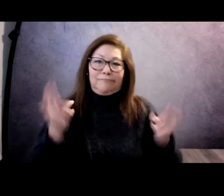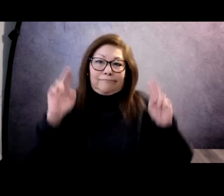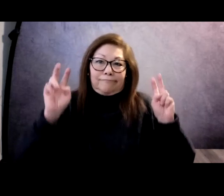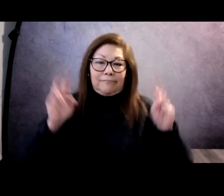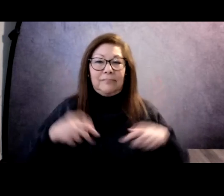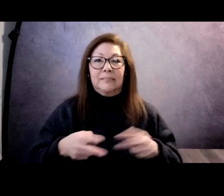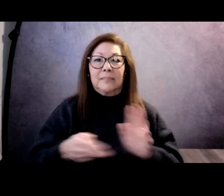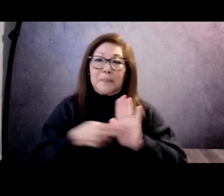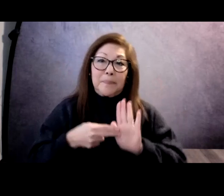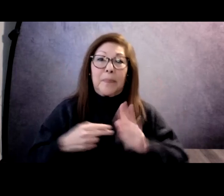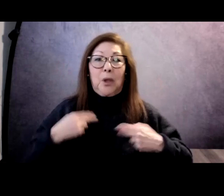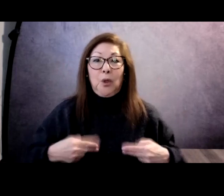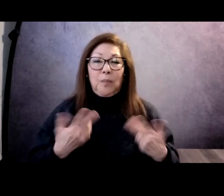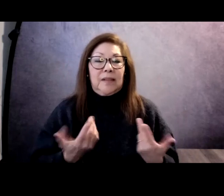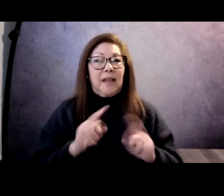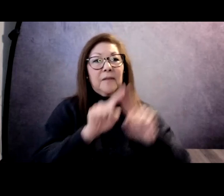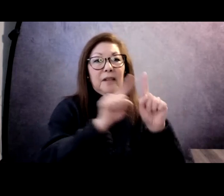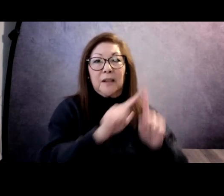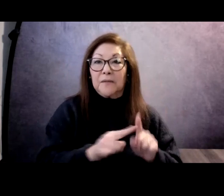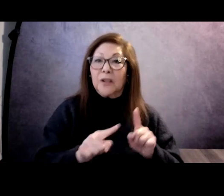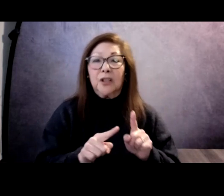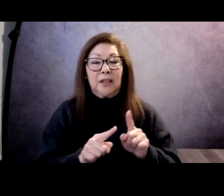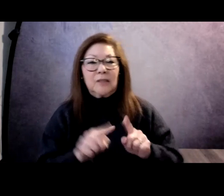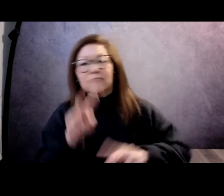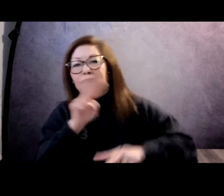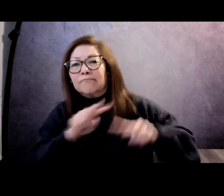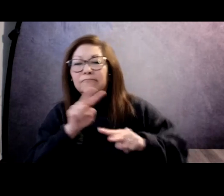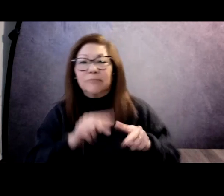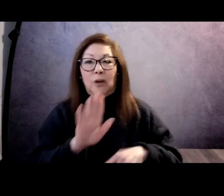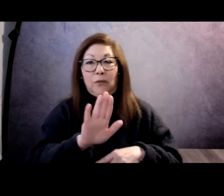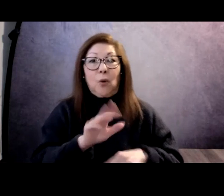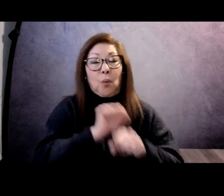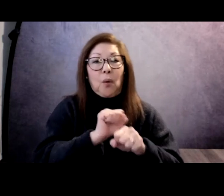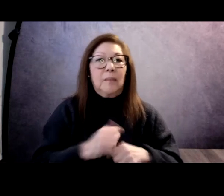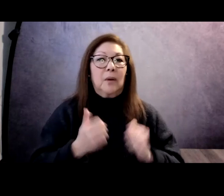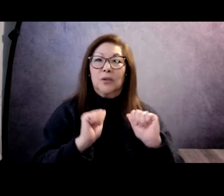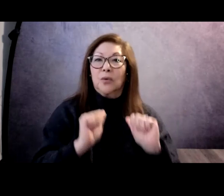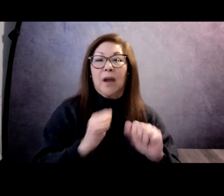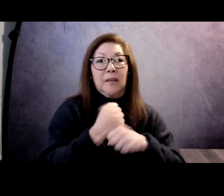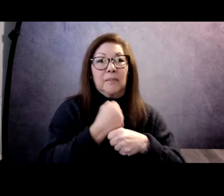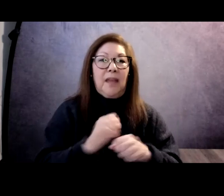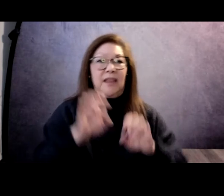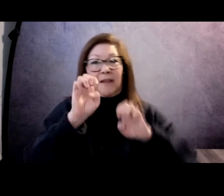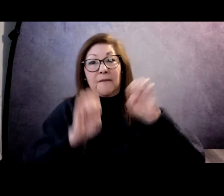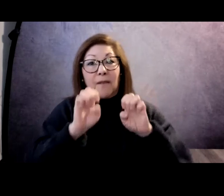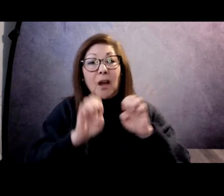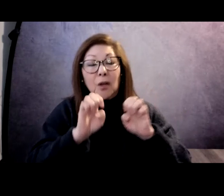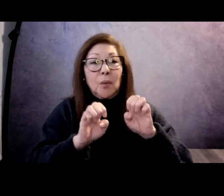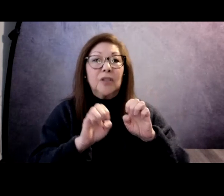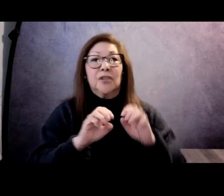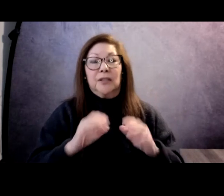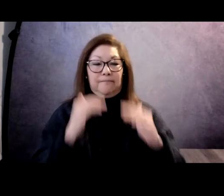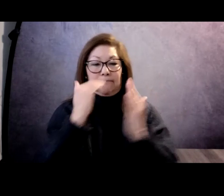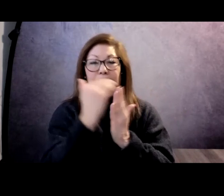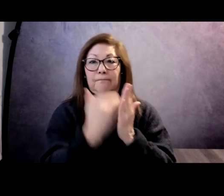like different takes on your work. However, we try to make the evaluation criteria as clear as